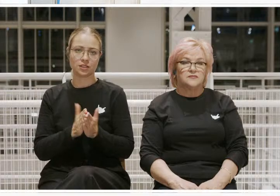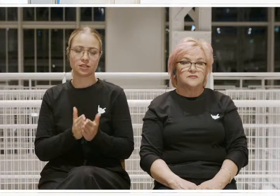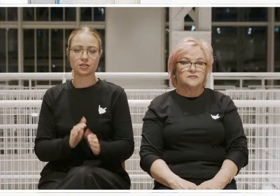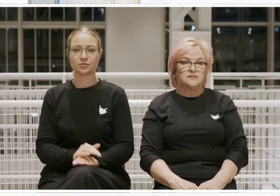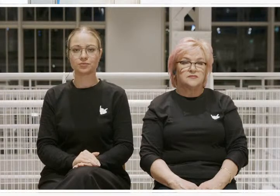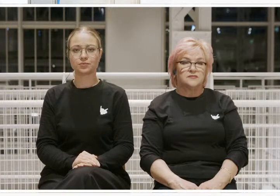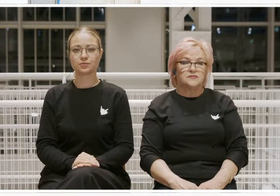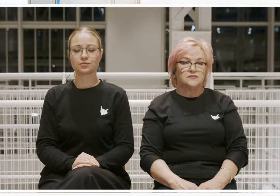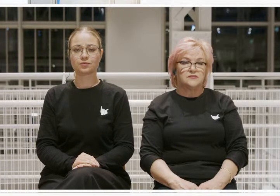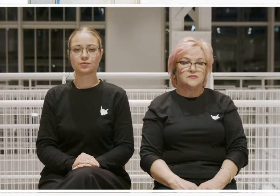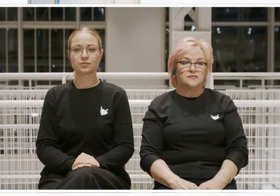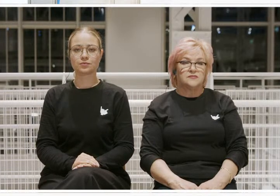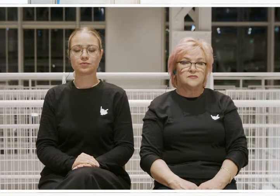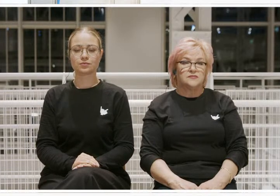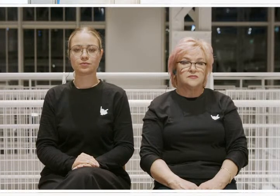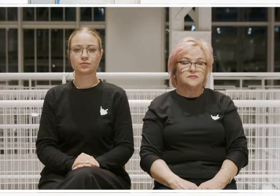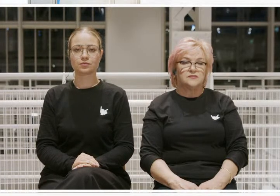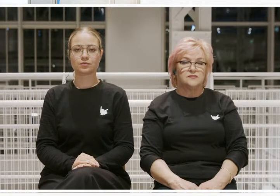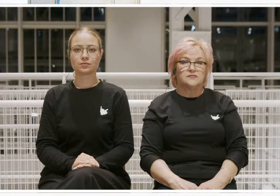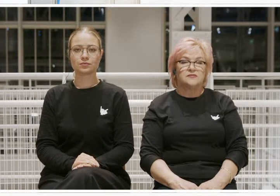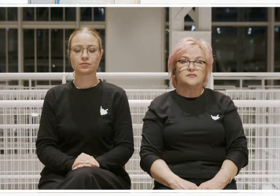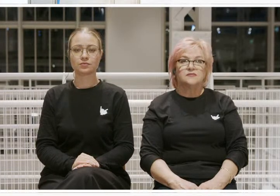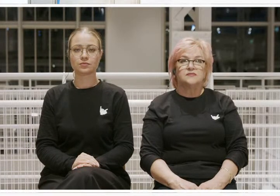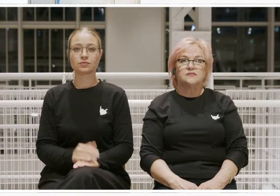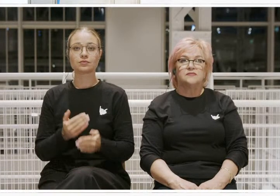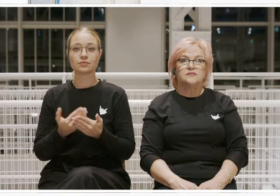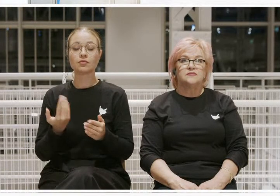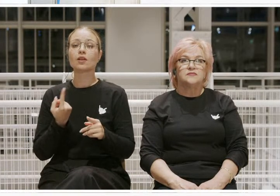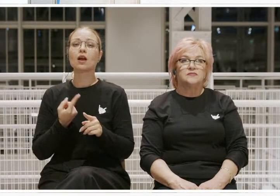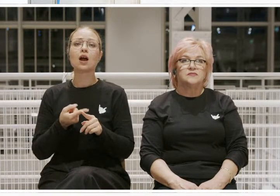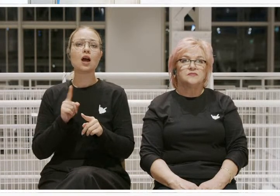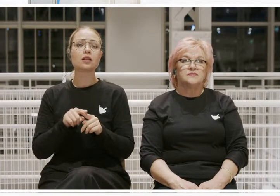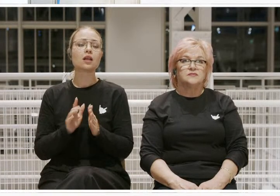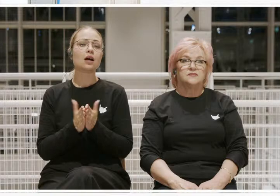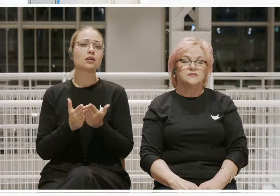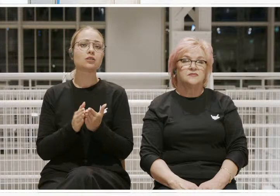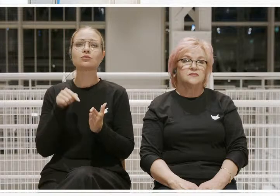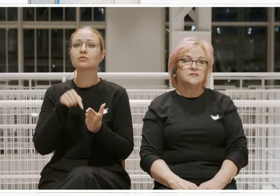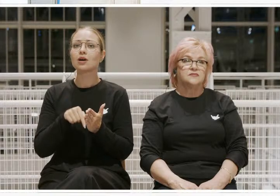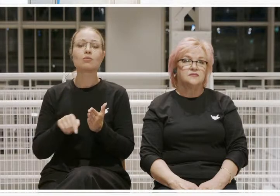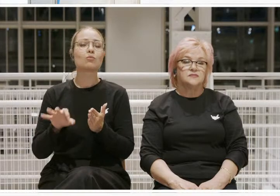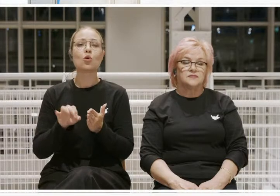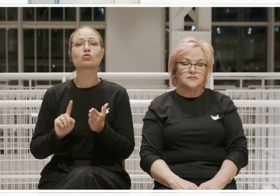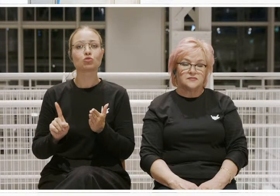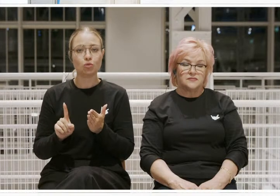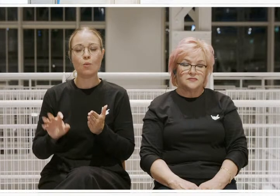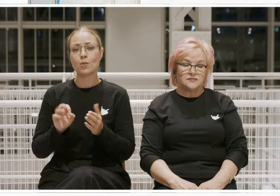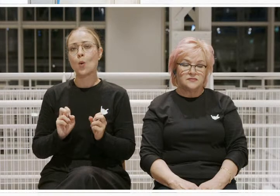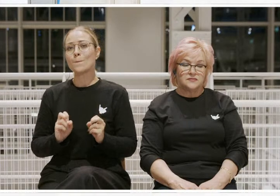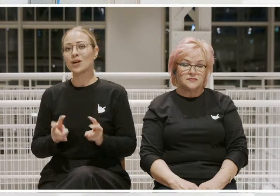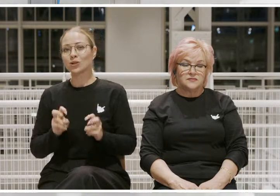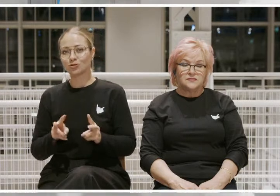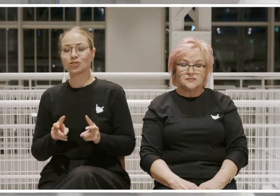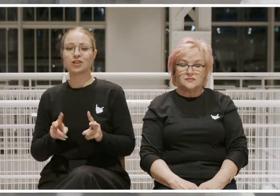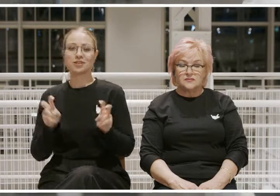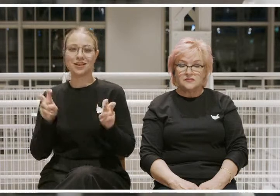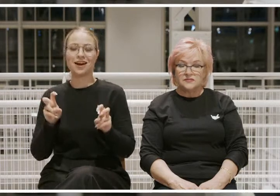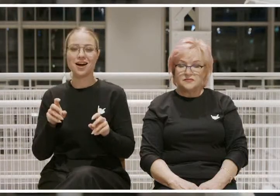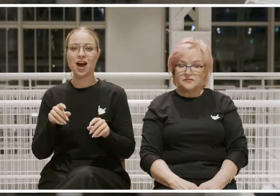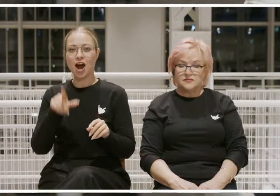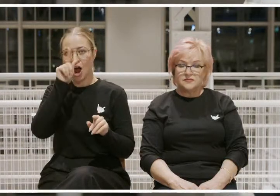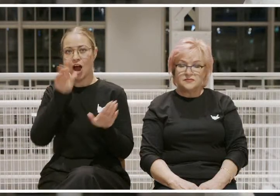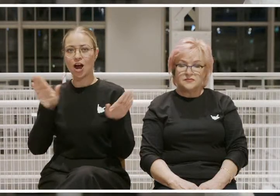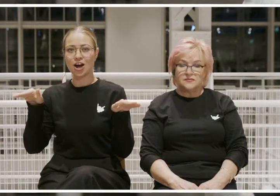the Adventures of Seagulls, Opti and Pesi, the